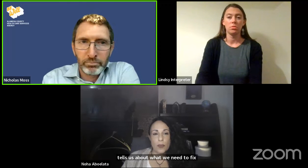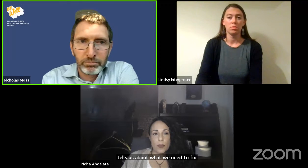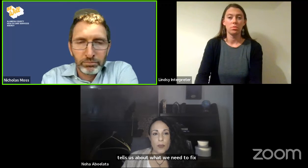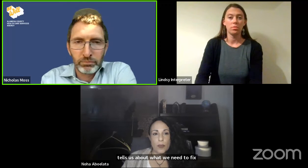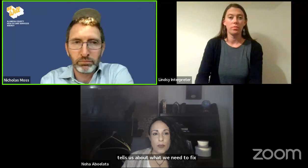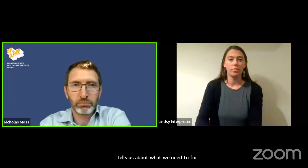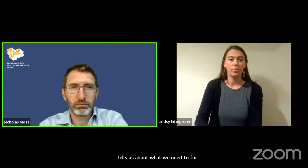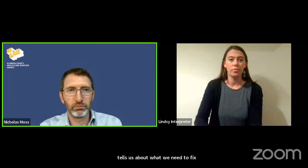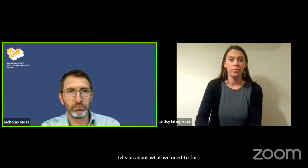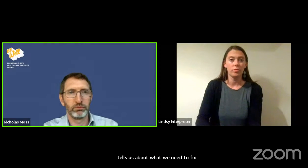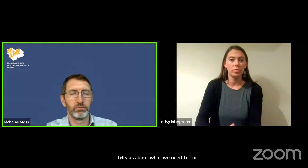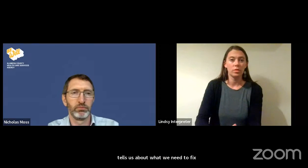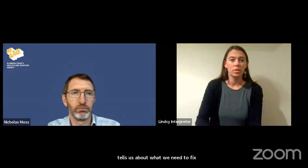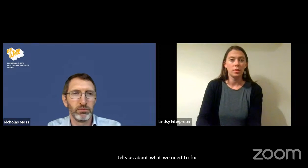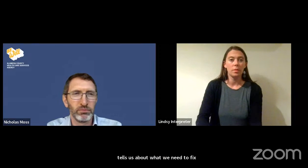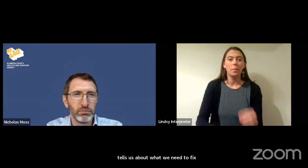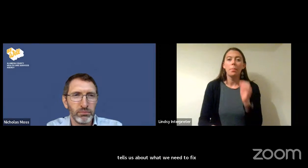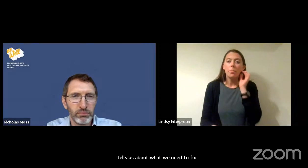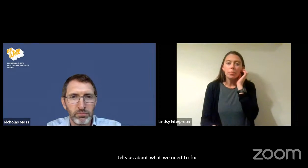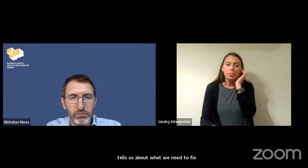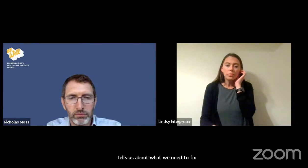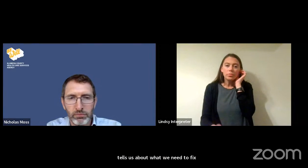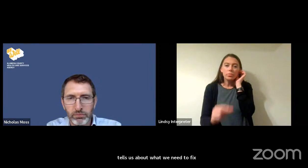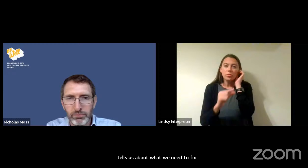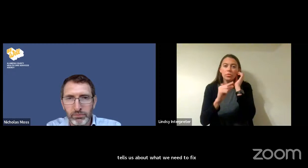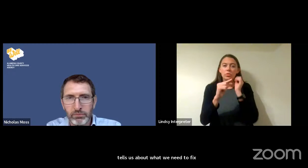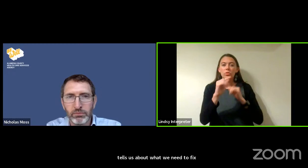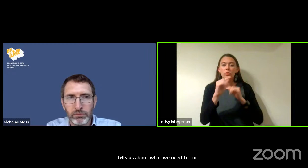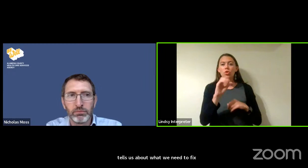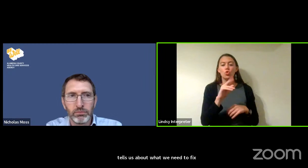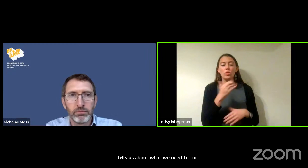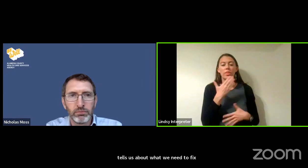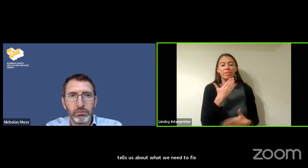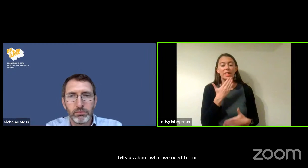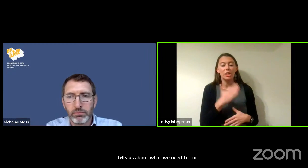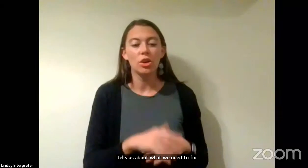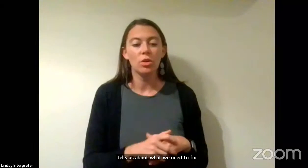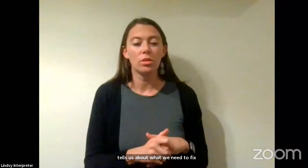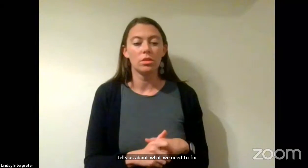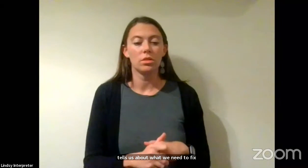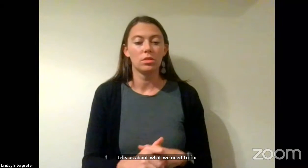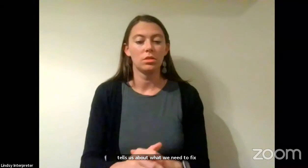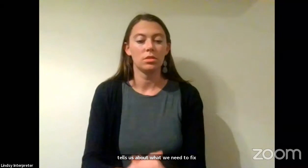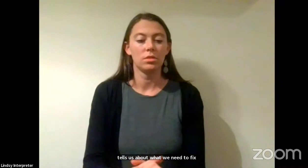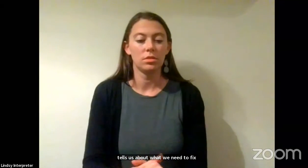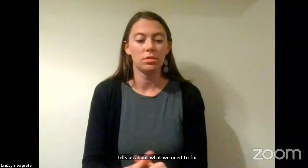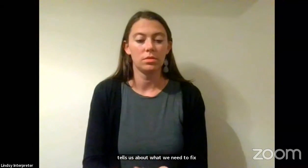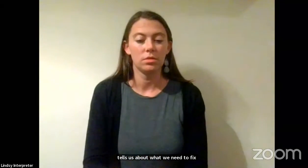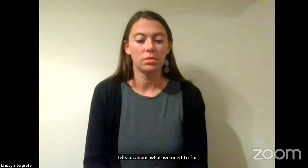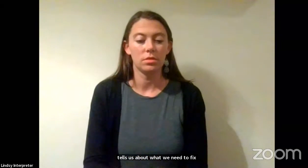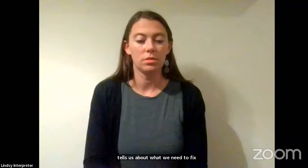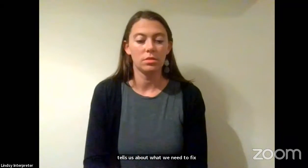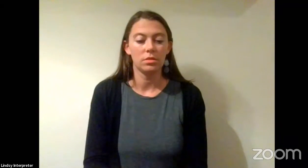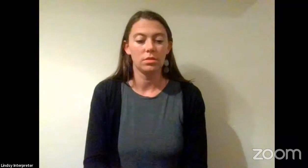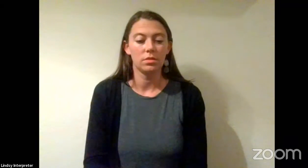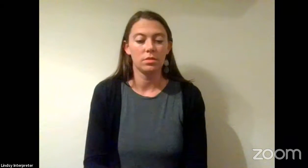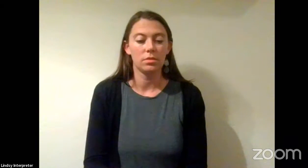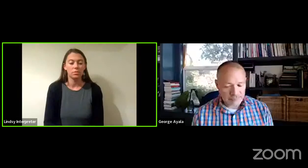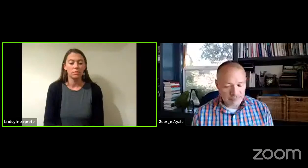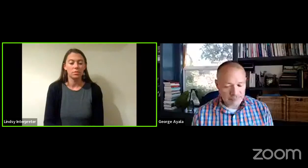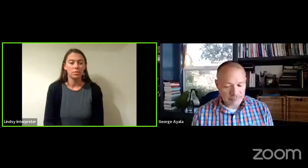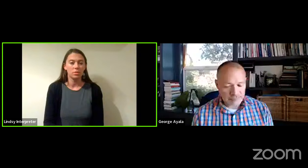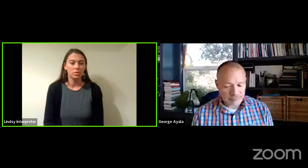Thank you for that question, Dr. Noha. Thank you, Dr. Moss and Dr. Nielsen, for your leadership in